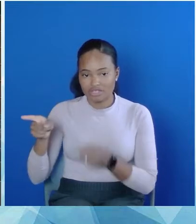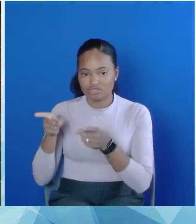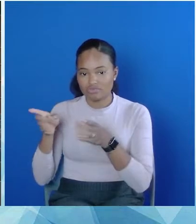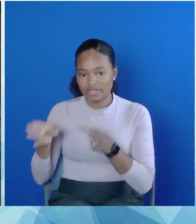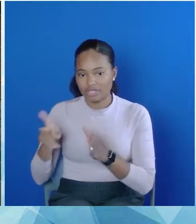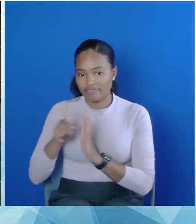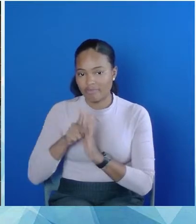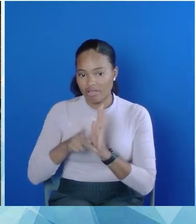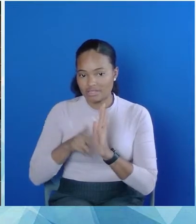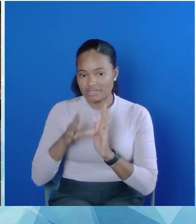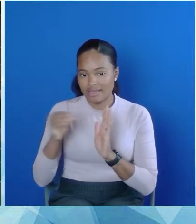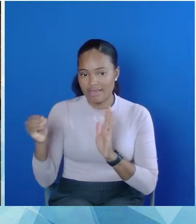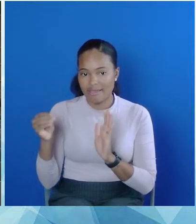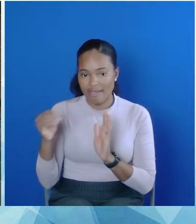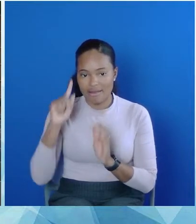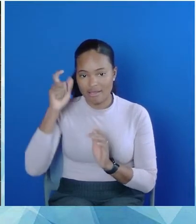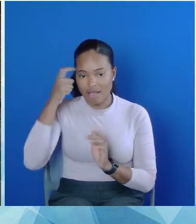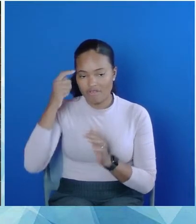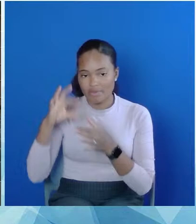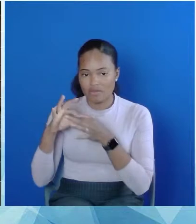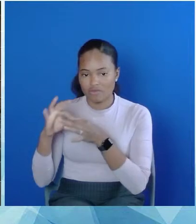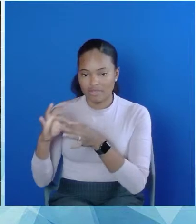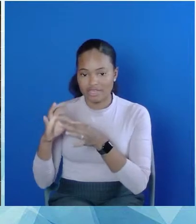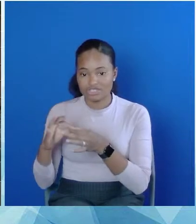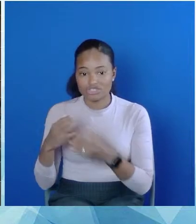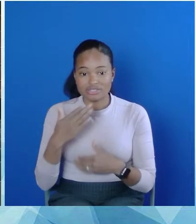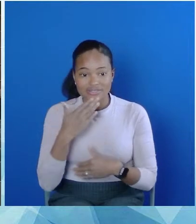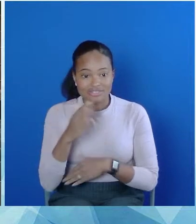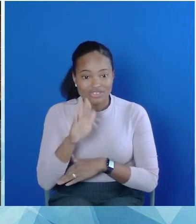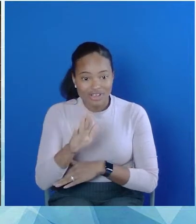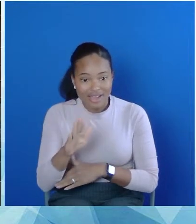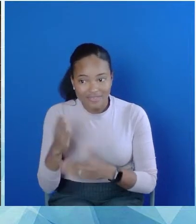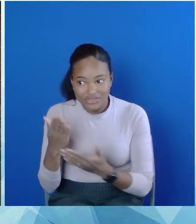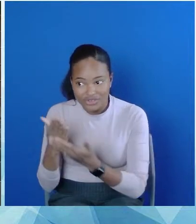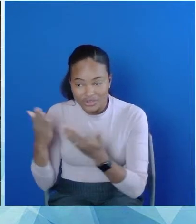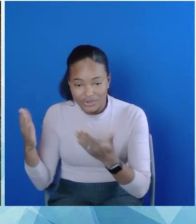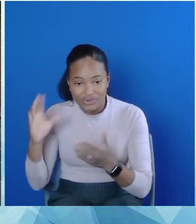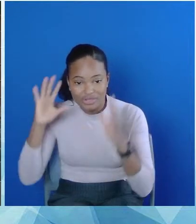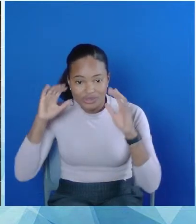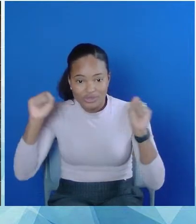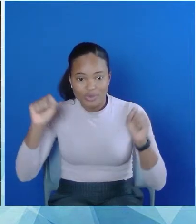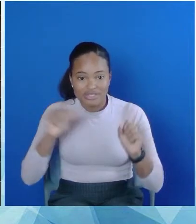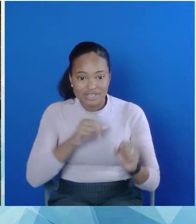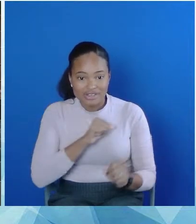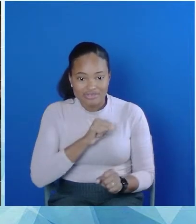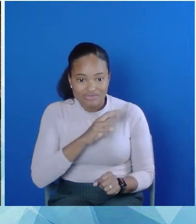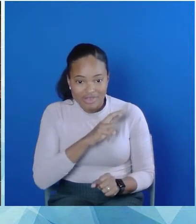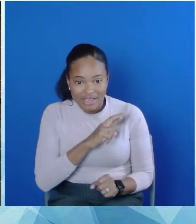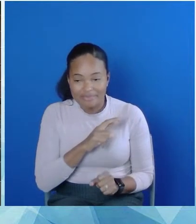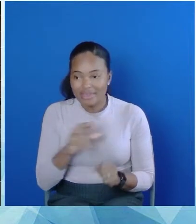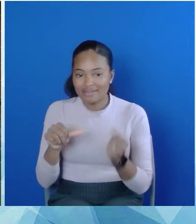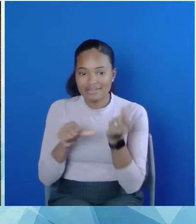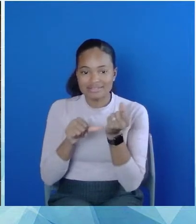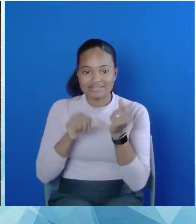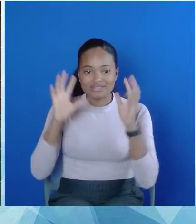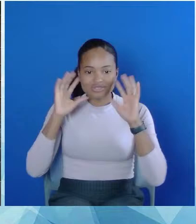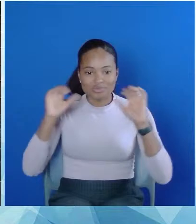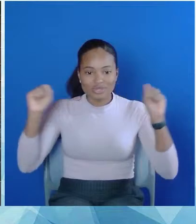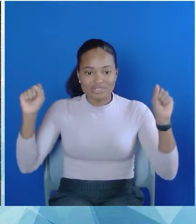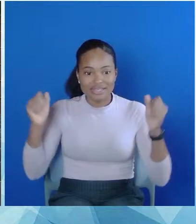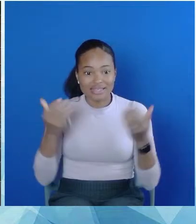afternoon, Acting President Kneifel, members of the board, Superintendent Reichman, and Assistant Superintendents and members of the